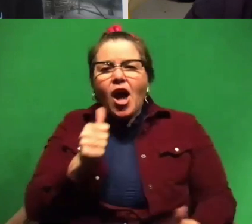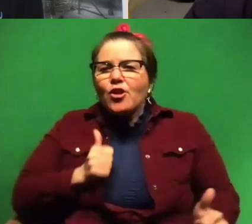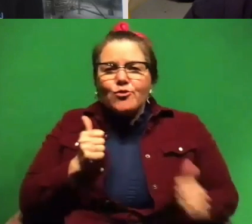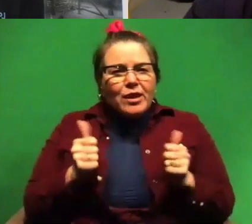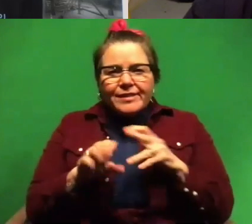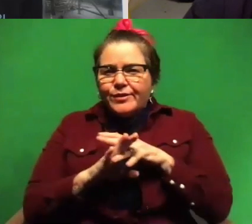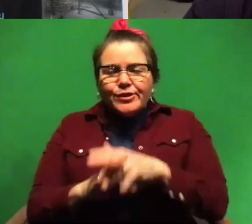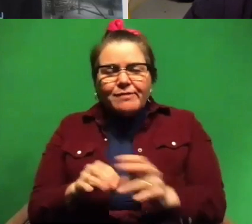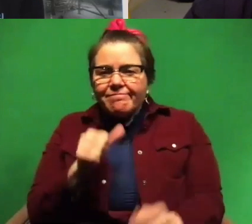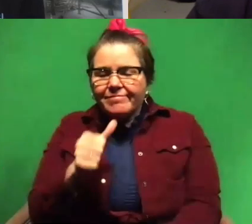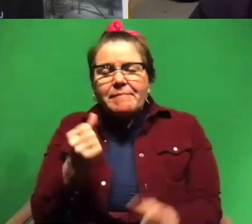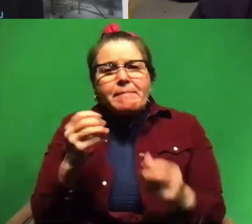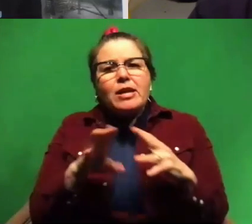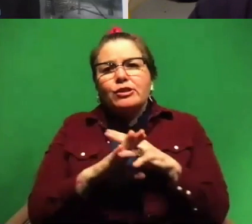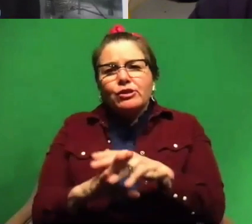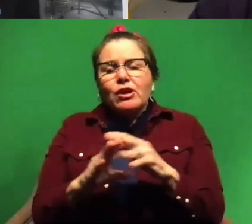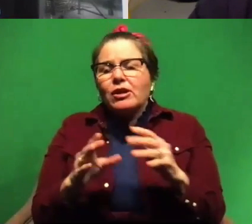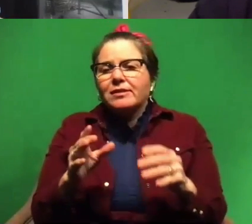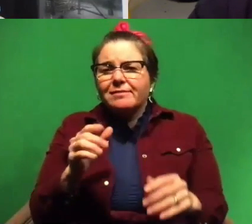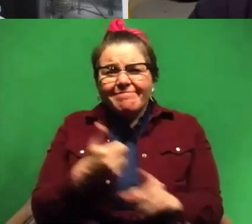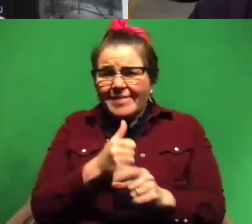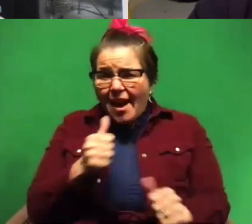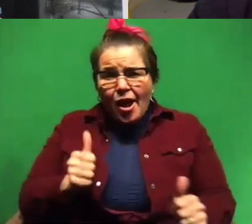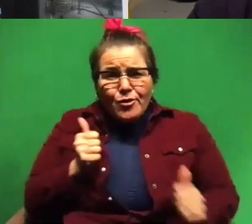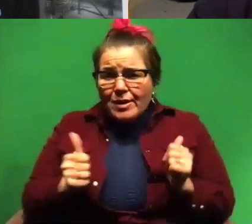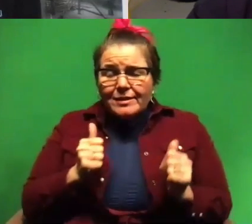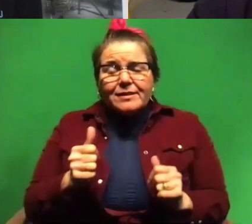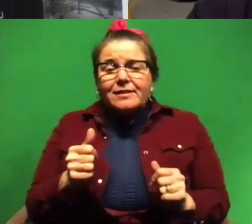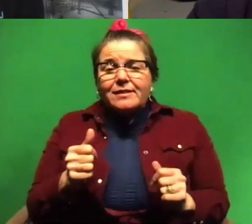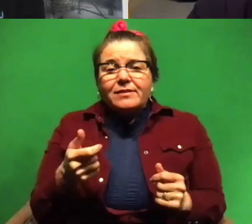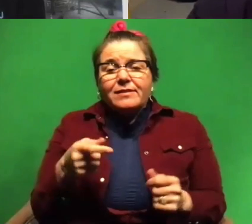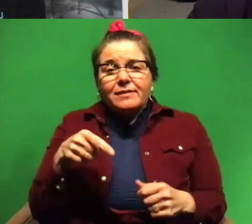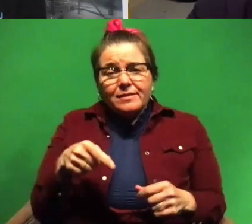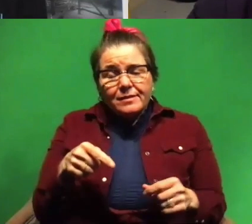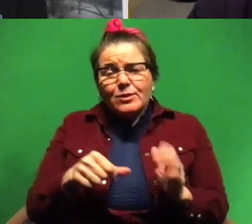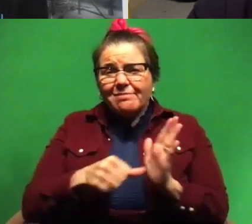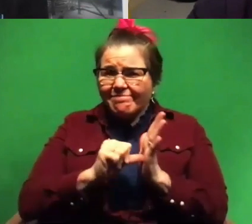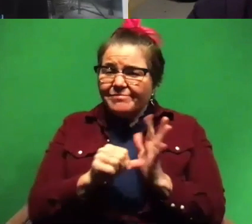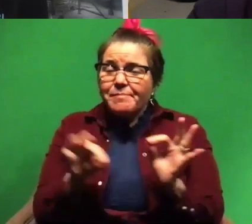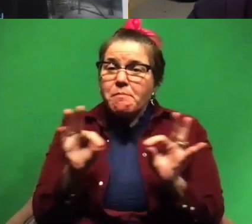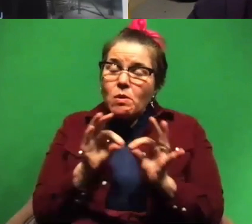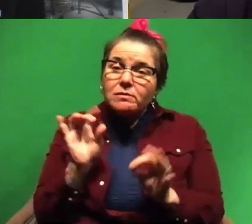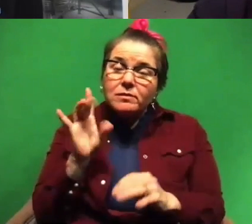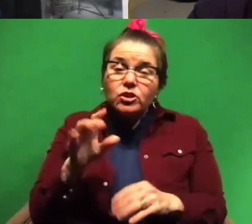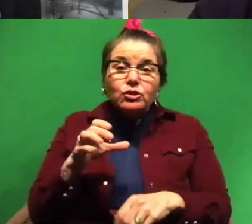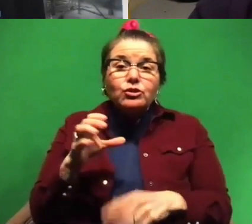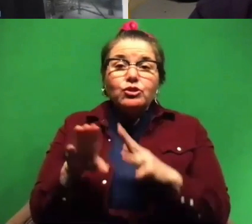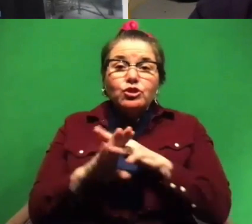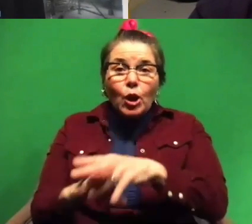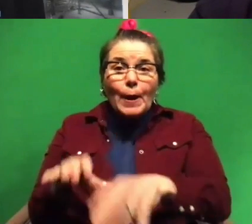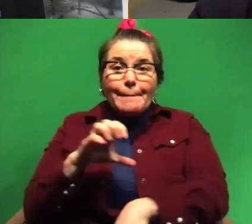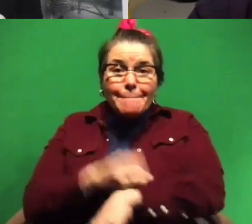And, you know, many sharks obviously aren't aggressive. And right here, I think it's important to note that shark bites and shark attacks